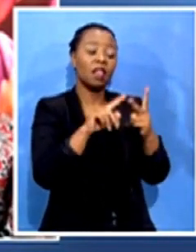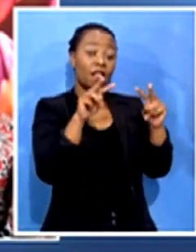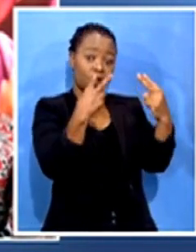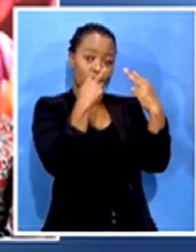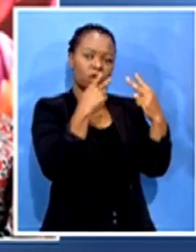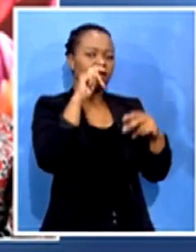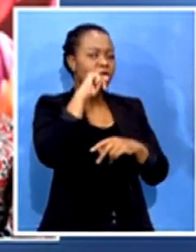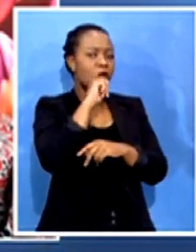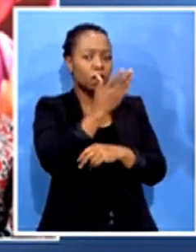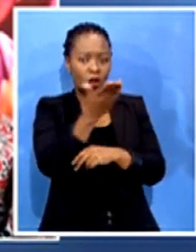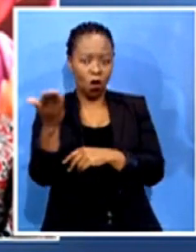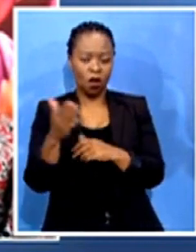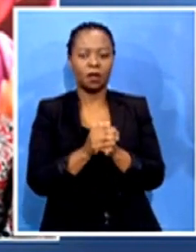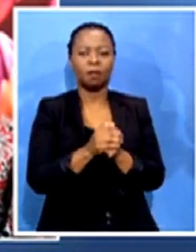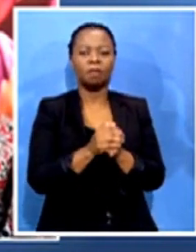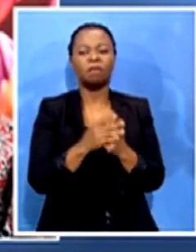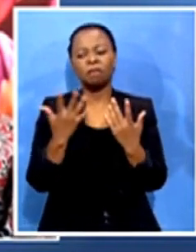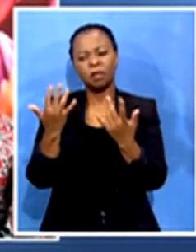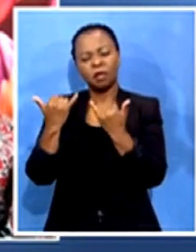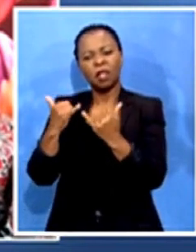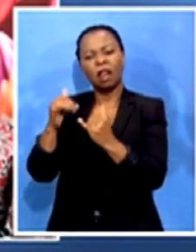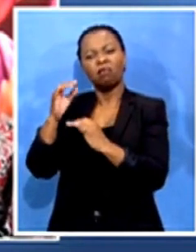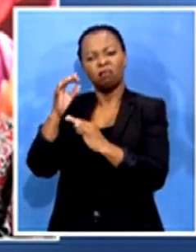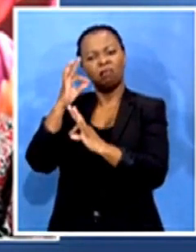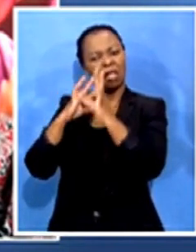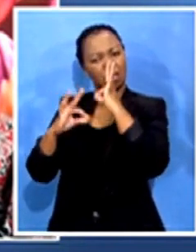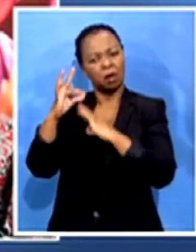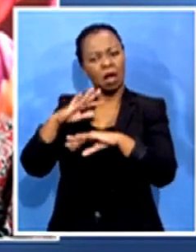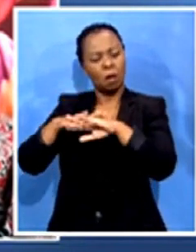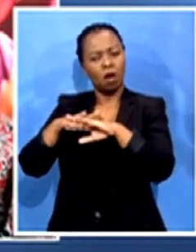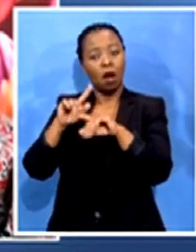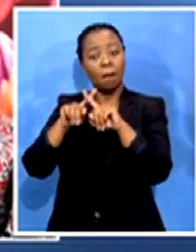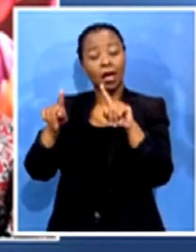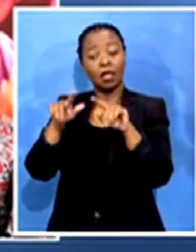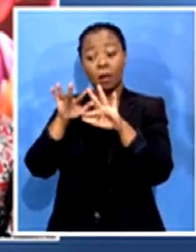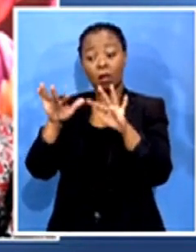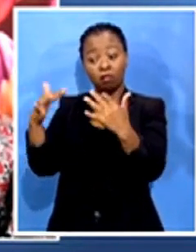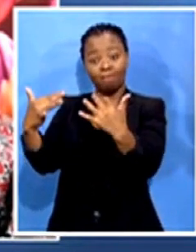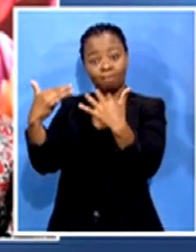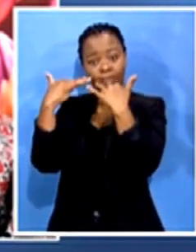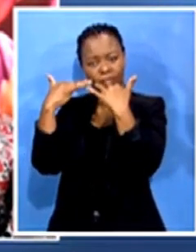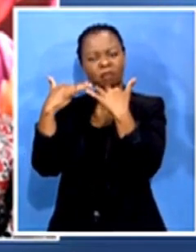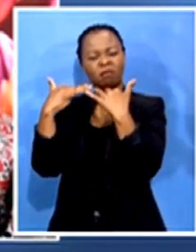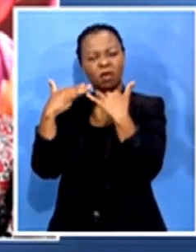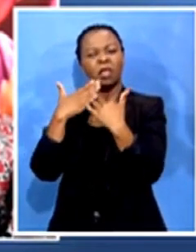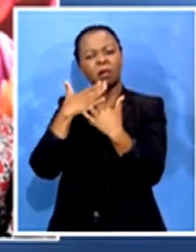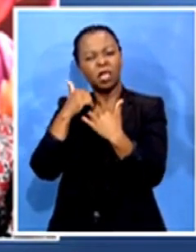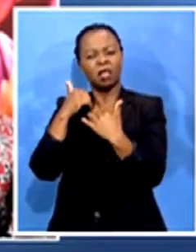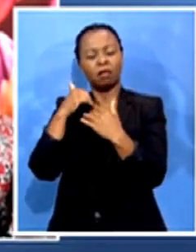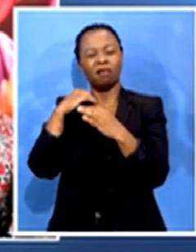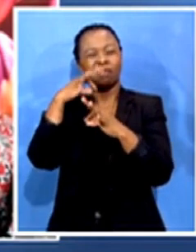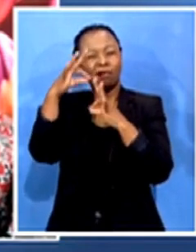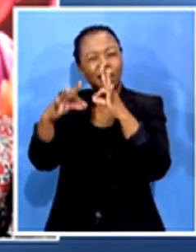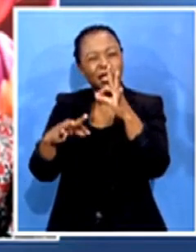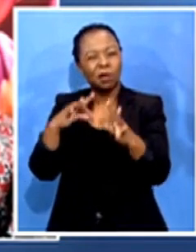explanations already, but for the benefit of our viewership, can you please explain what happened here in